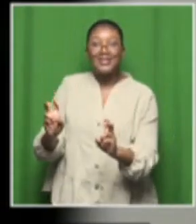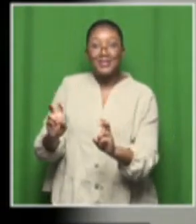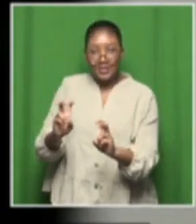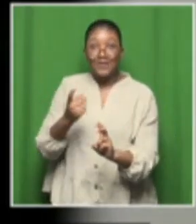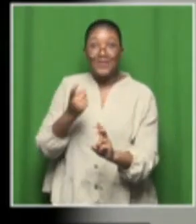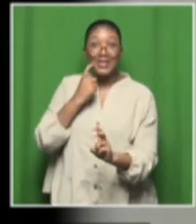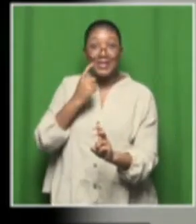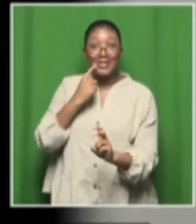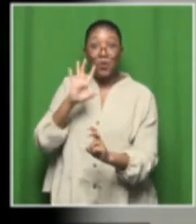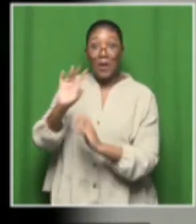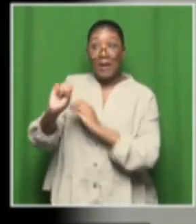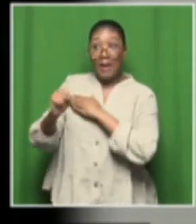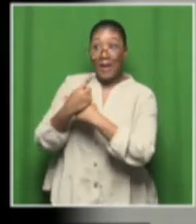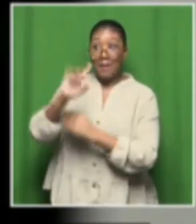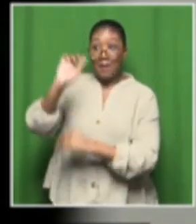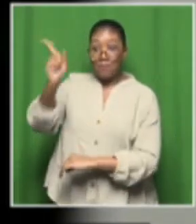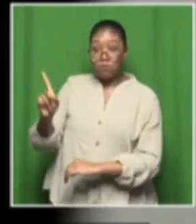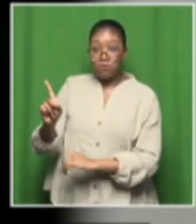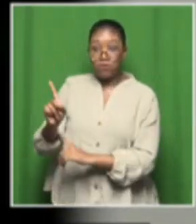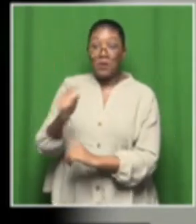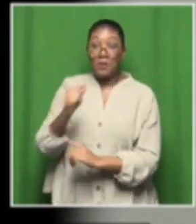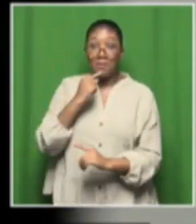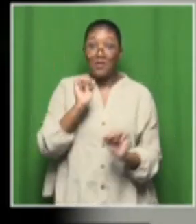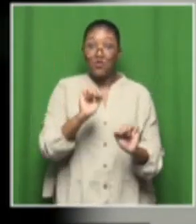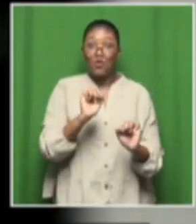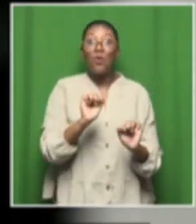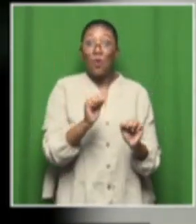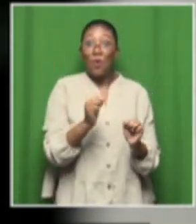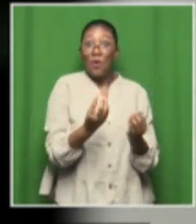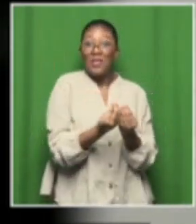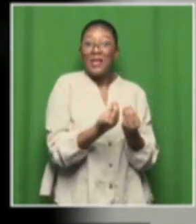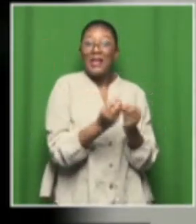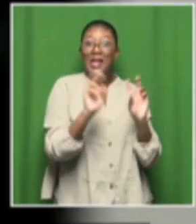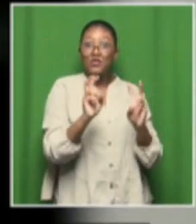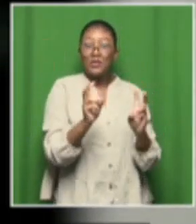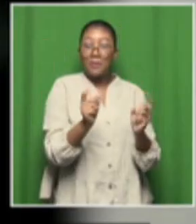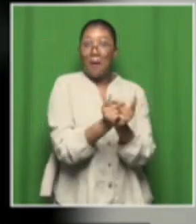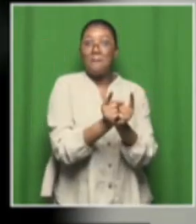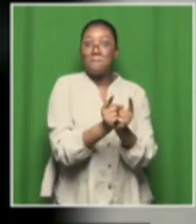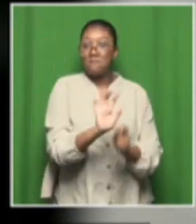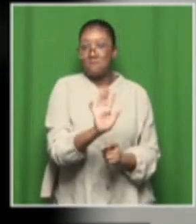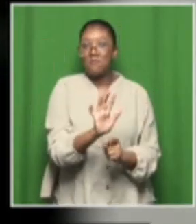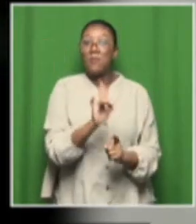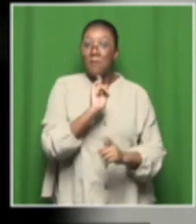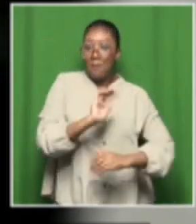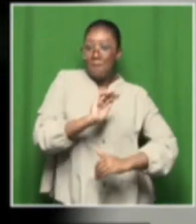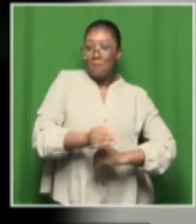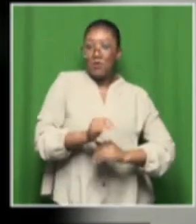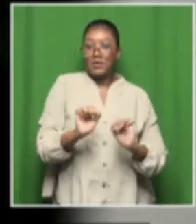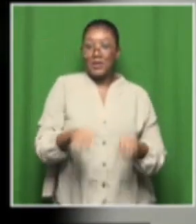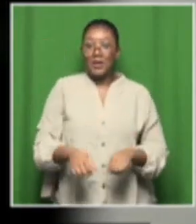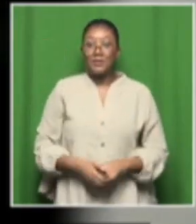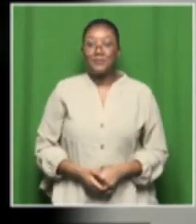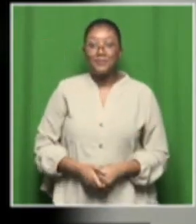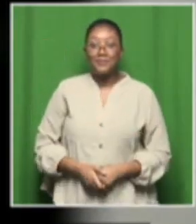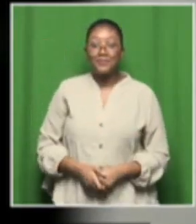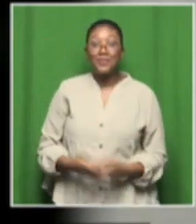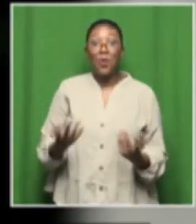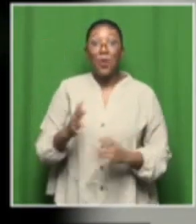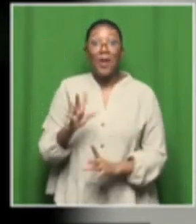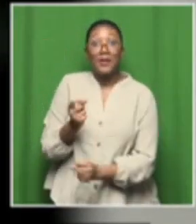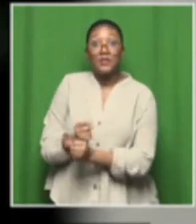your own house, you would want to have protection. Again, I'm assuming you're living in Joburg, so the likelihood